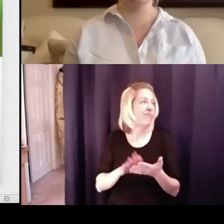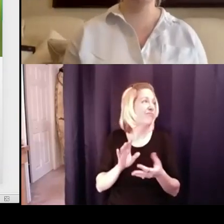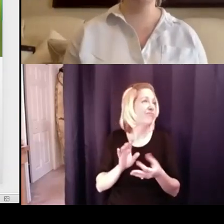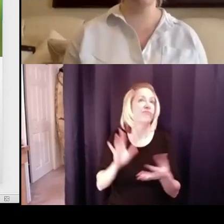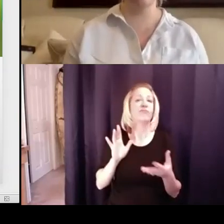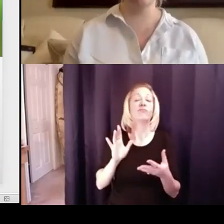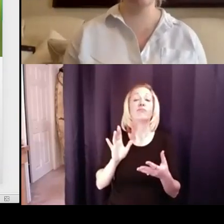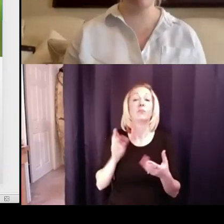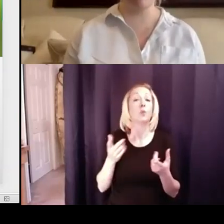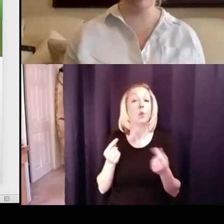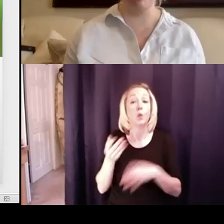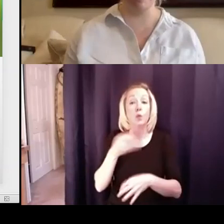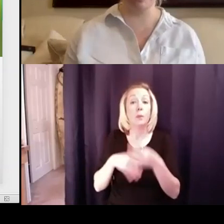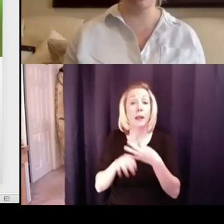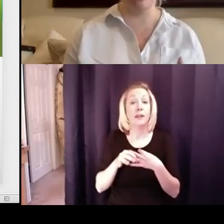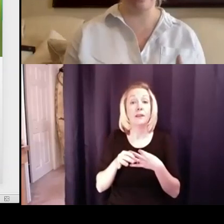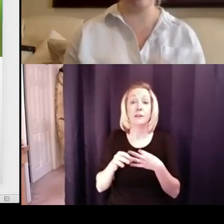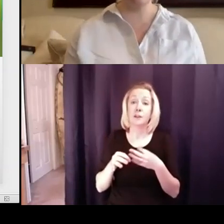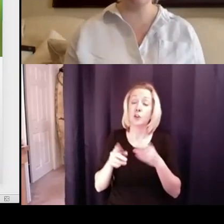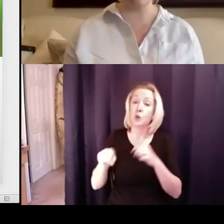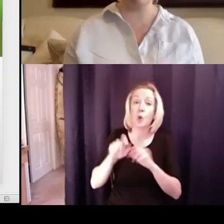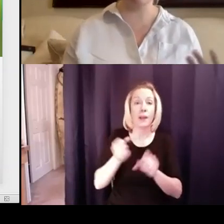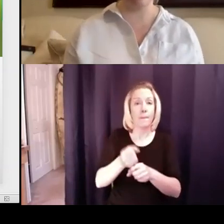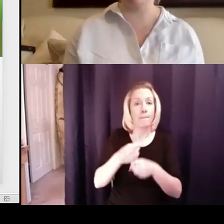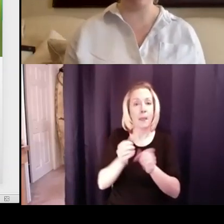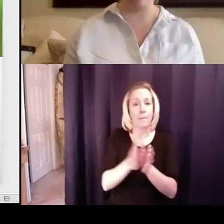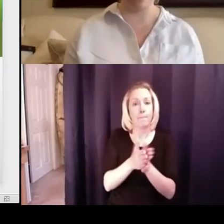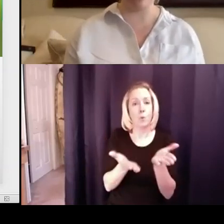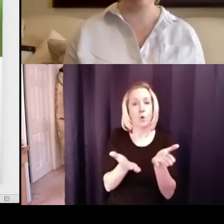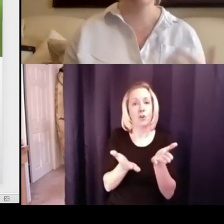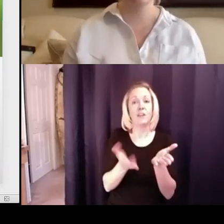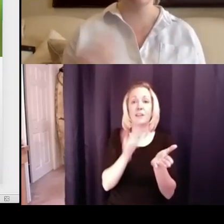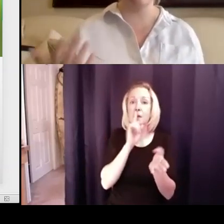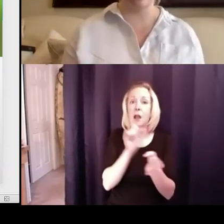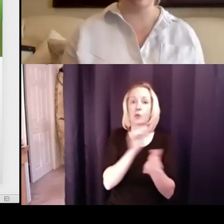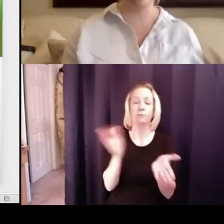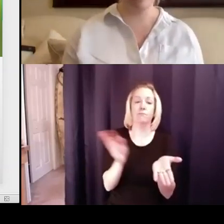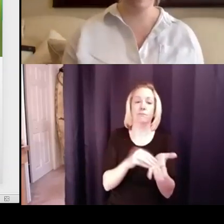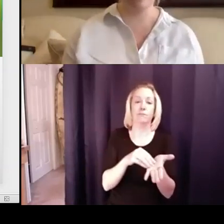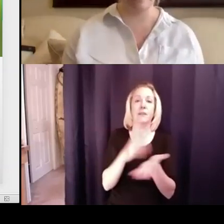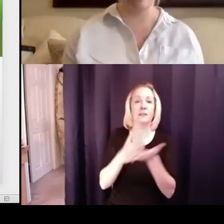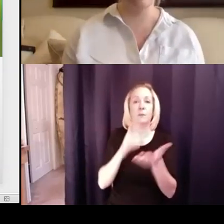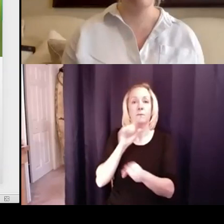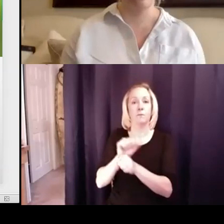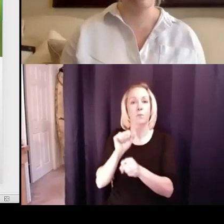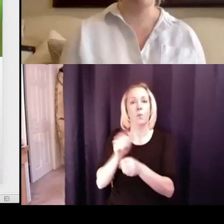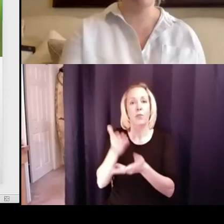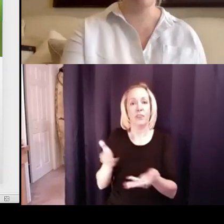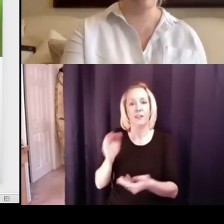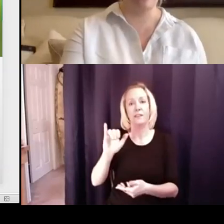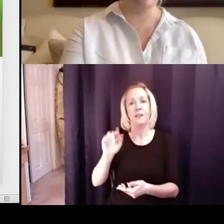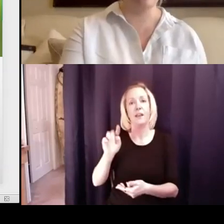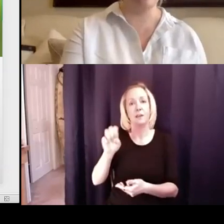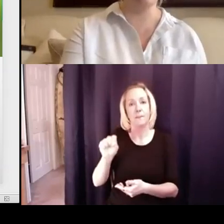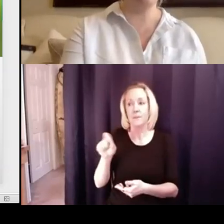could do is come up with a book that includes some of the concrete objects that they're experiencing during